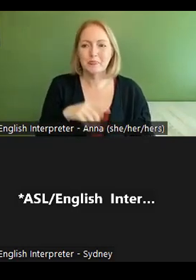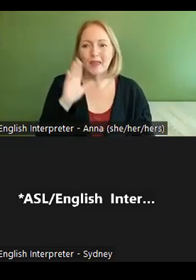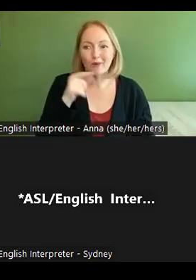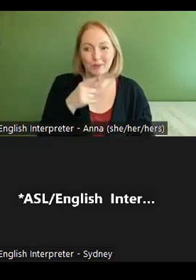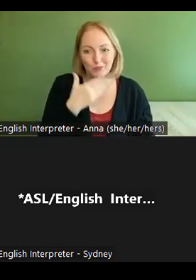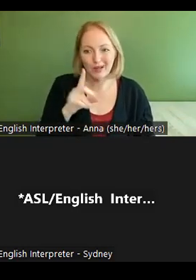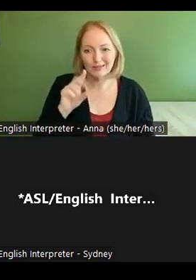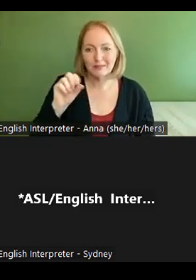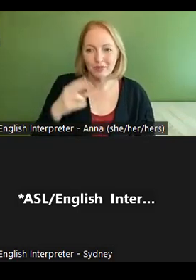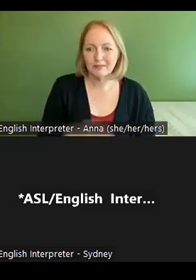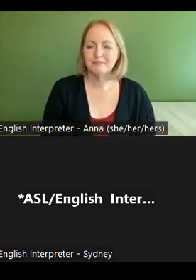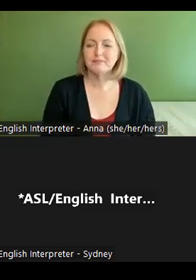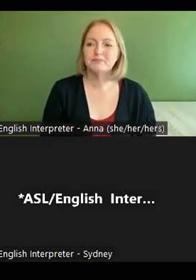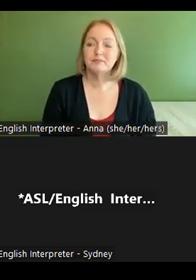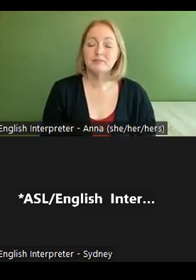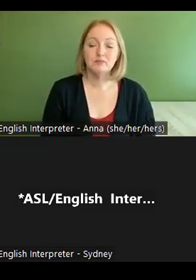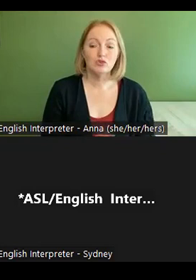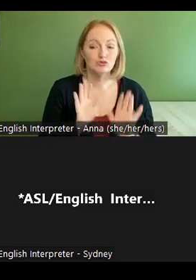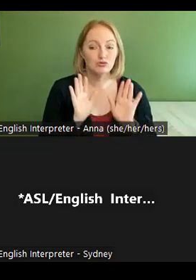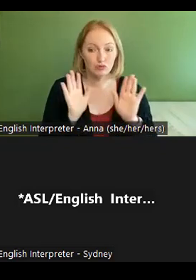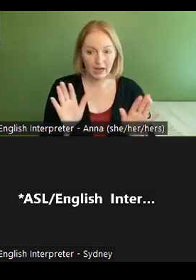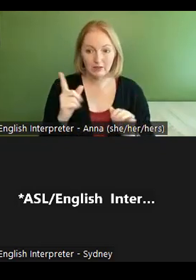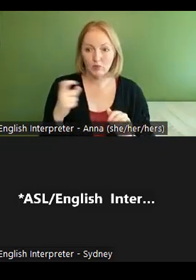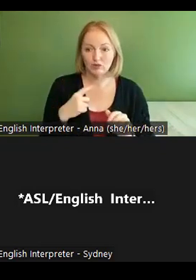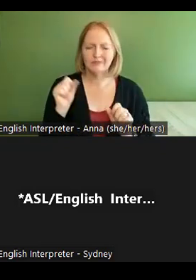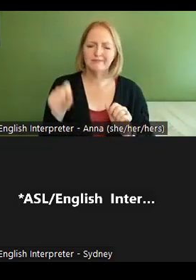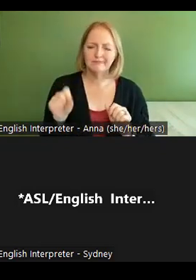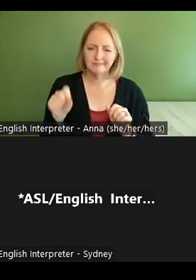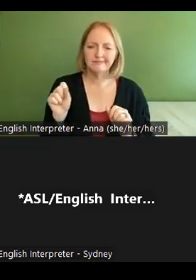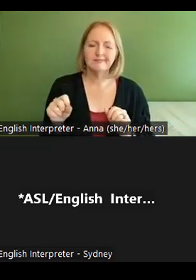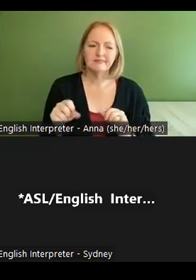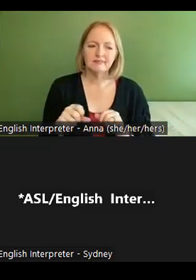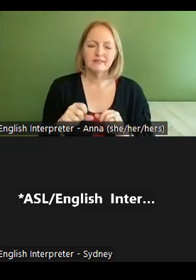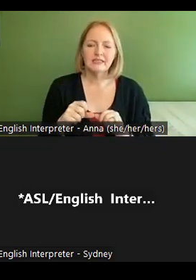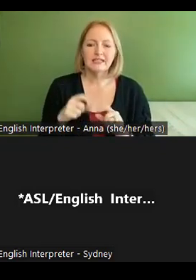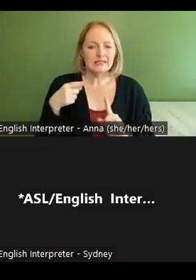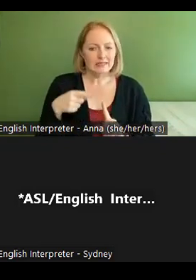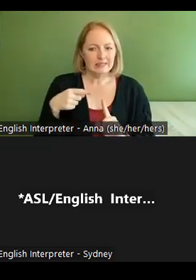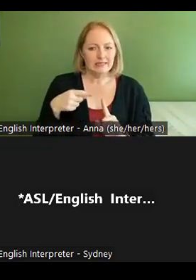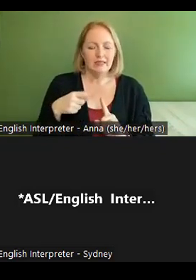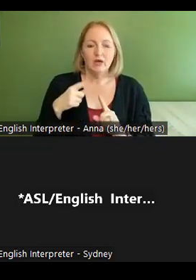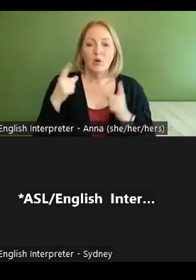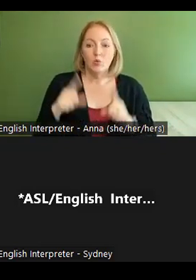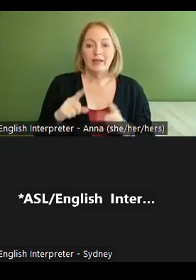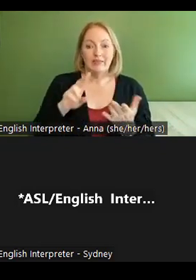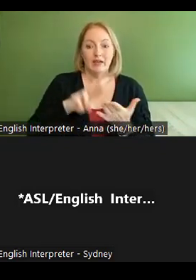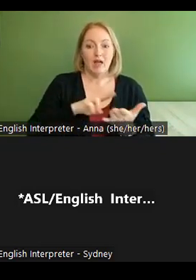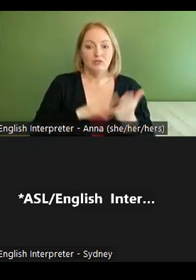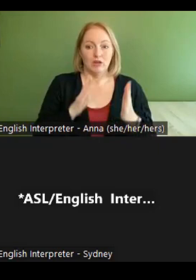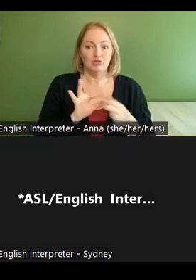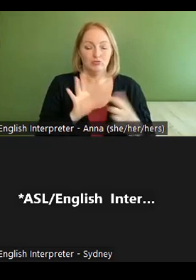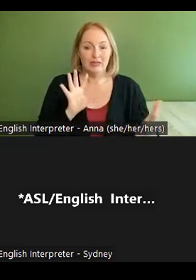well. So great question. So yes, so the key thing is when the contractors release